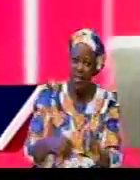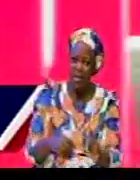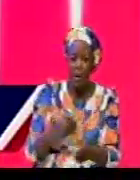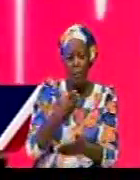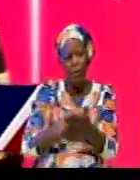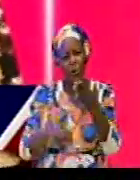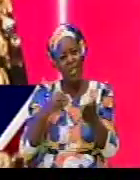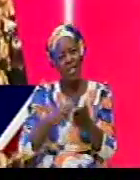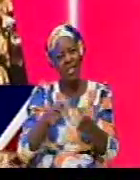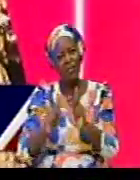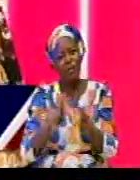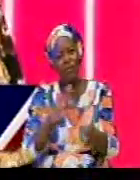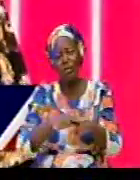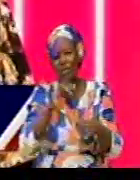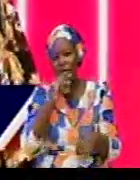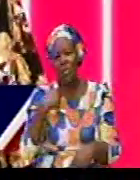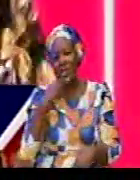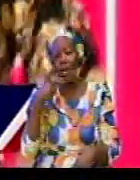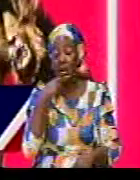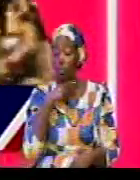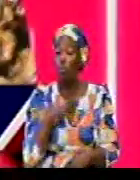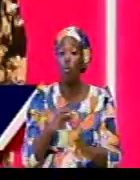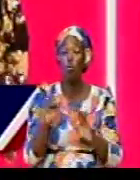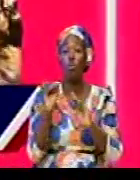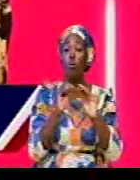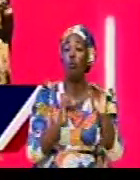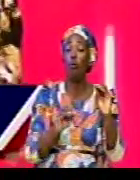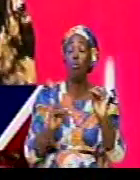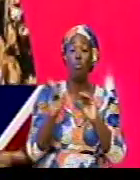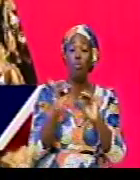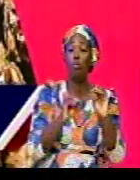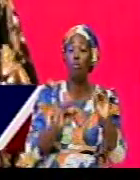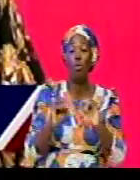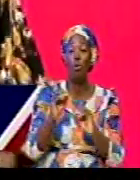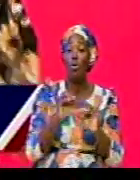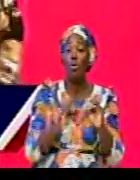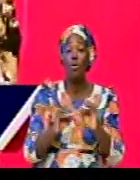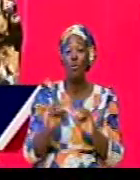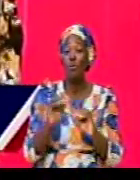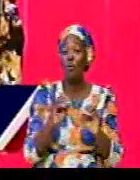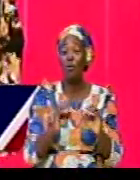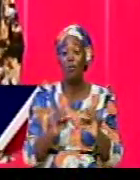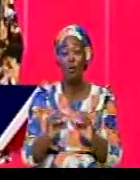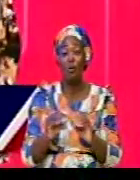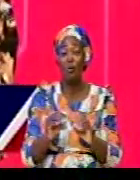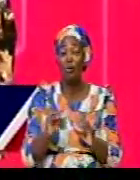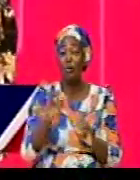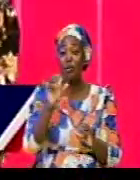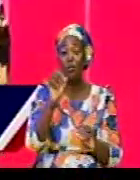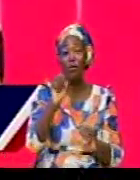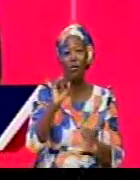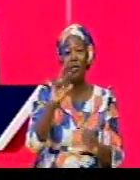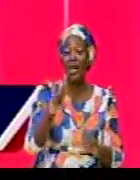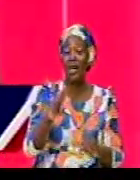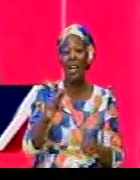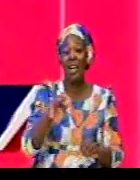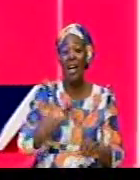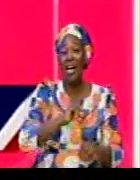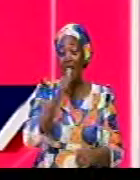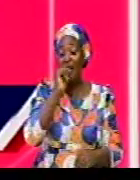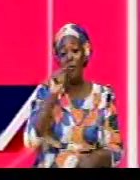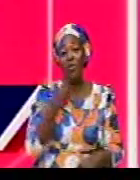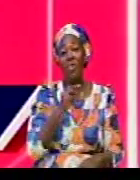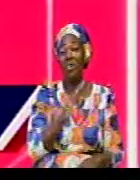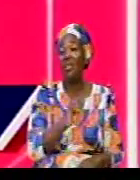giving testimony that you are born again. Born again people don't tell lies. Oh, he says, sir, I